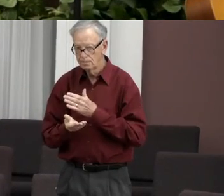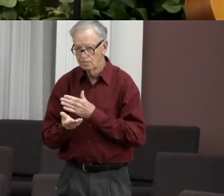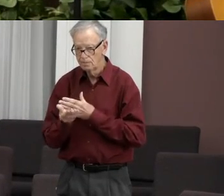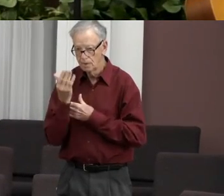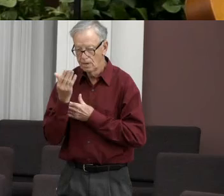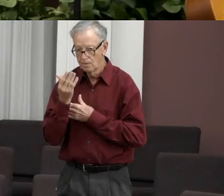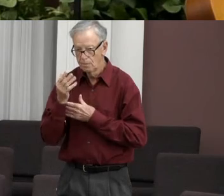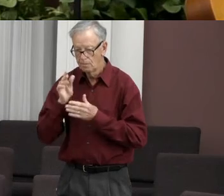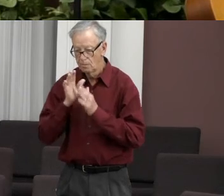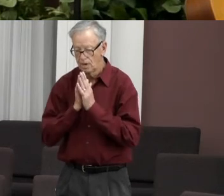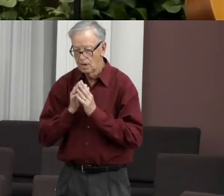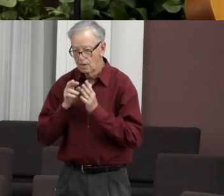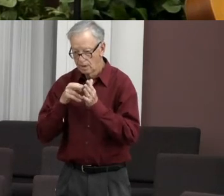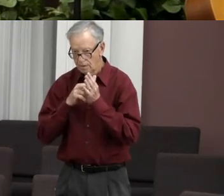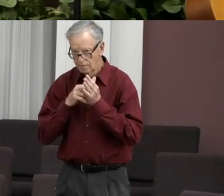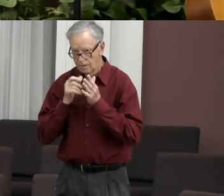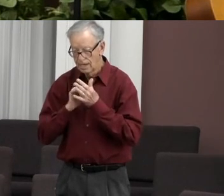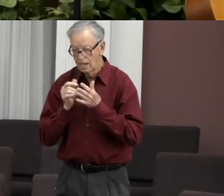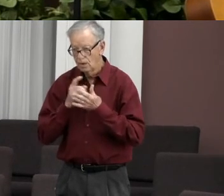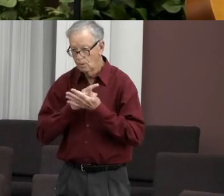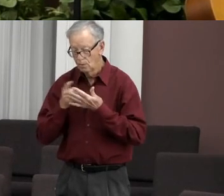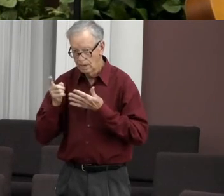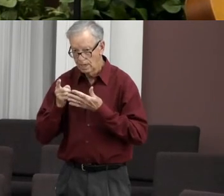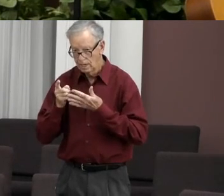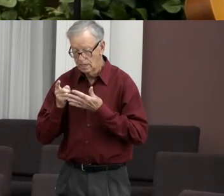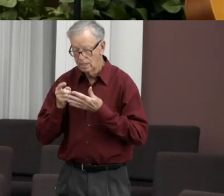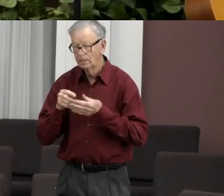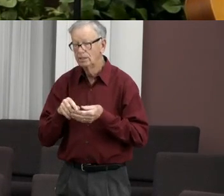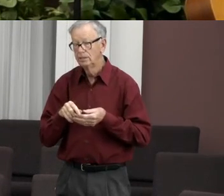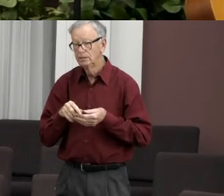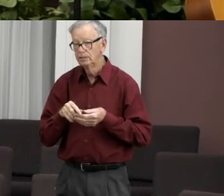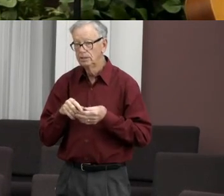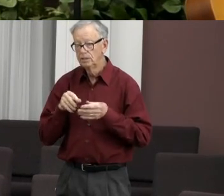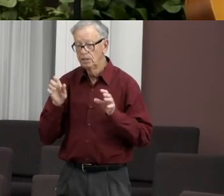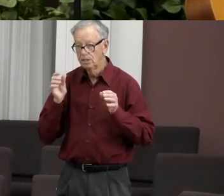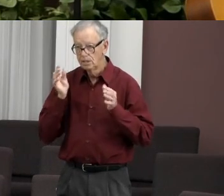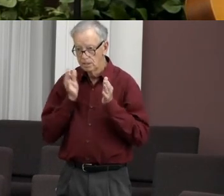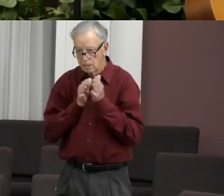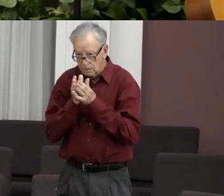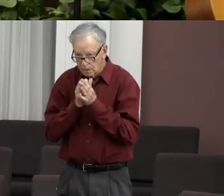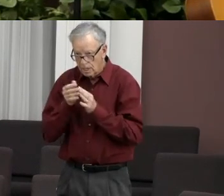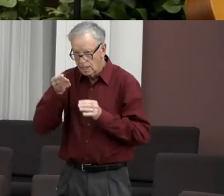week. We're looking forward to God doing some amazing and unbelievable things.